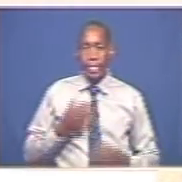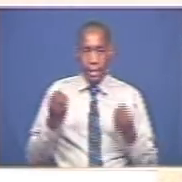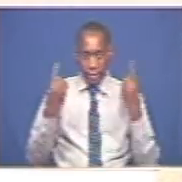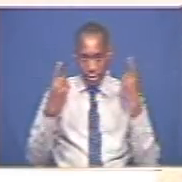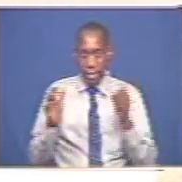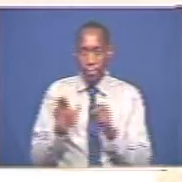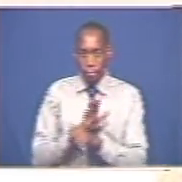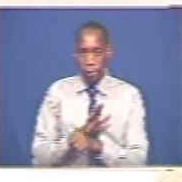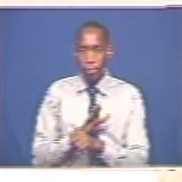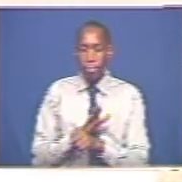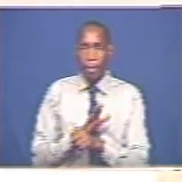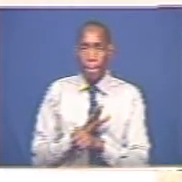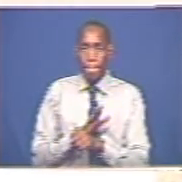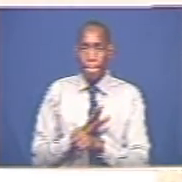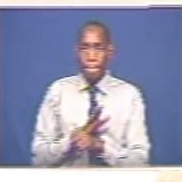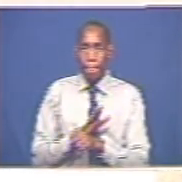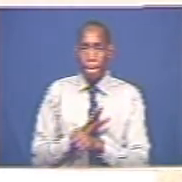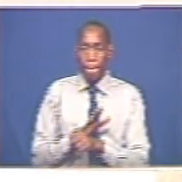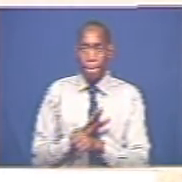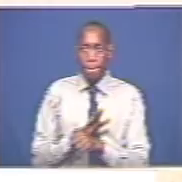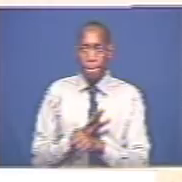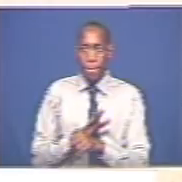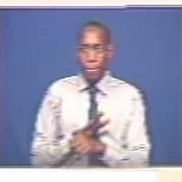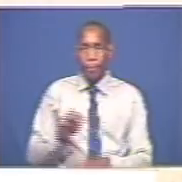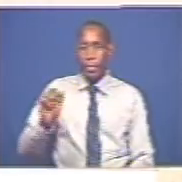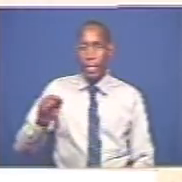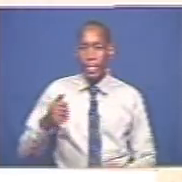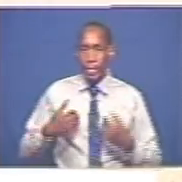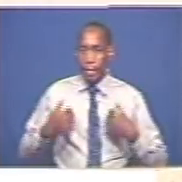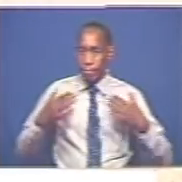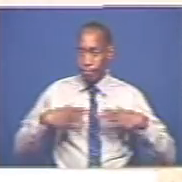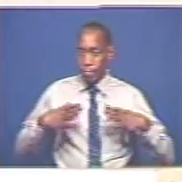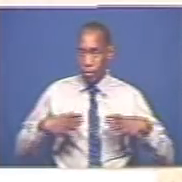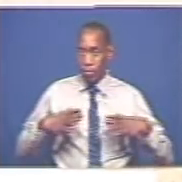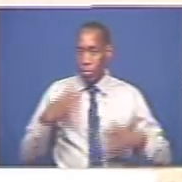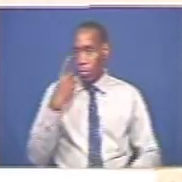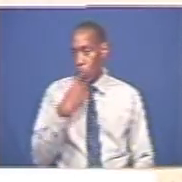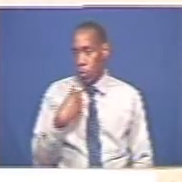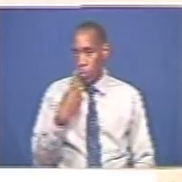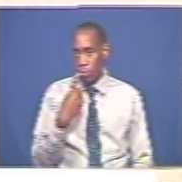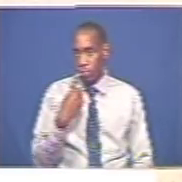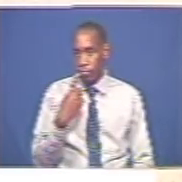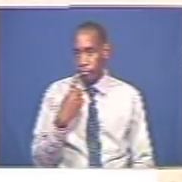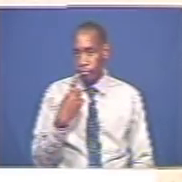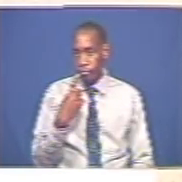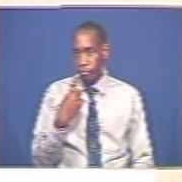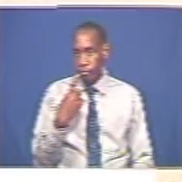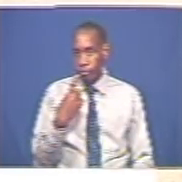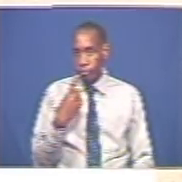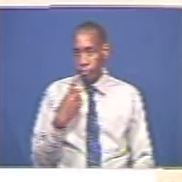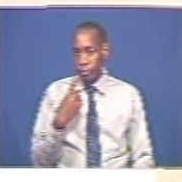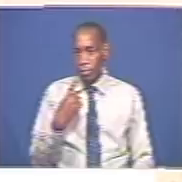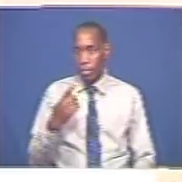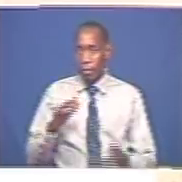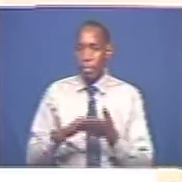I completely understand them. Yeah, I've had people who've just slowly gone cold